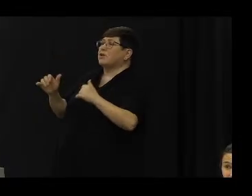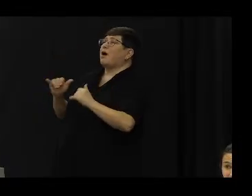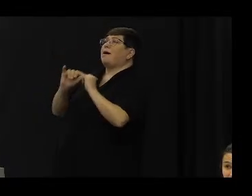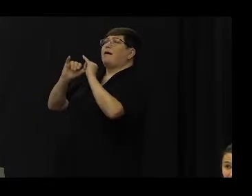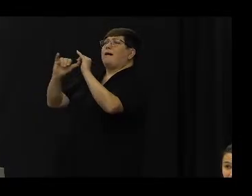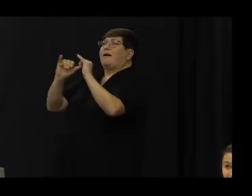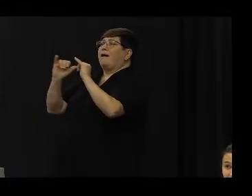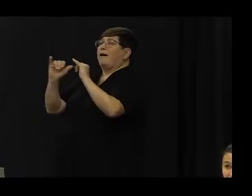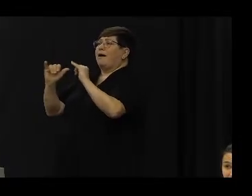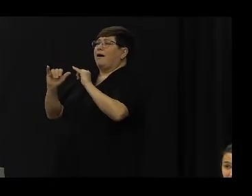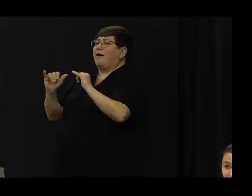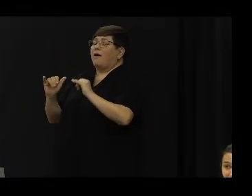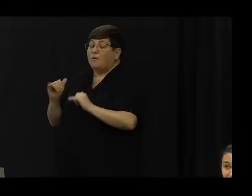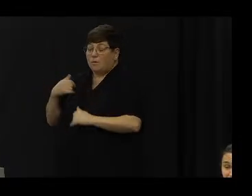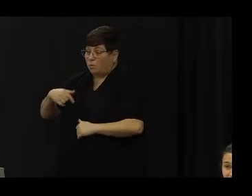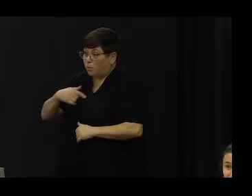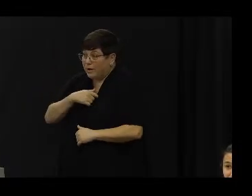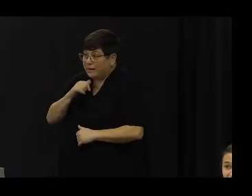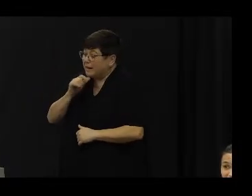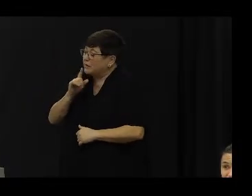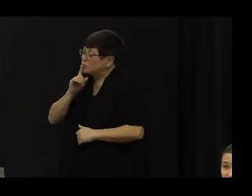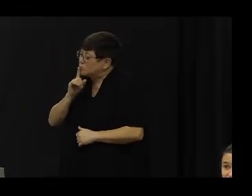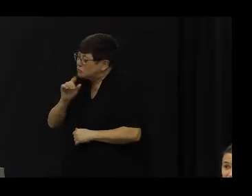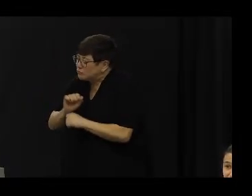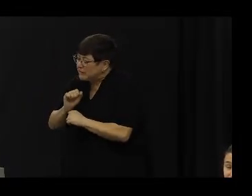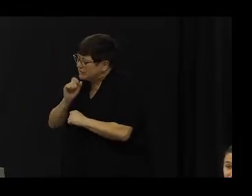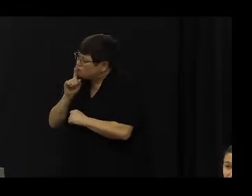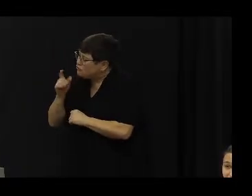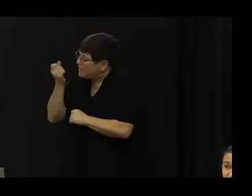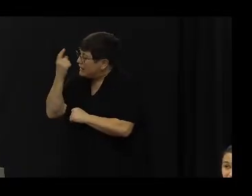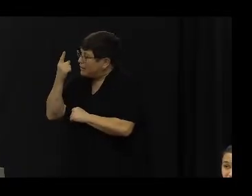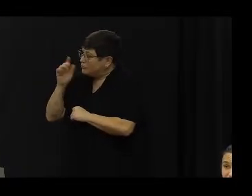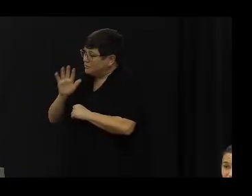the time, and maybe we don't really truly understand.